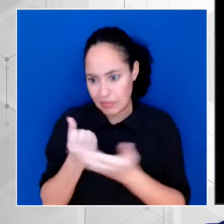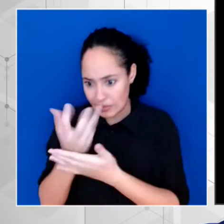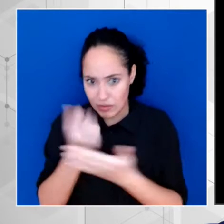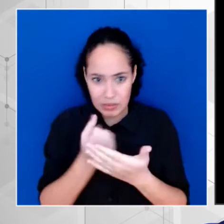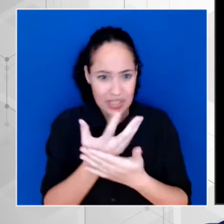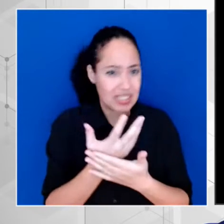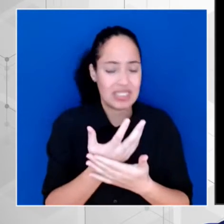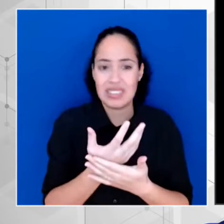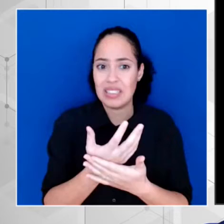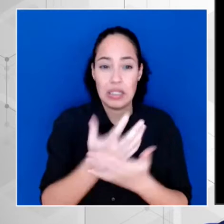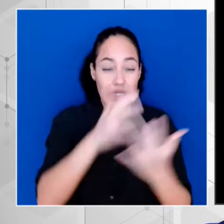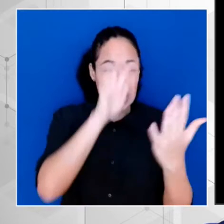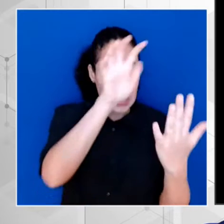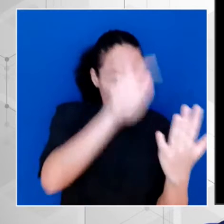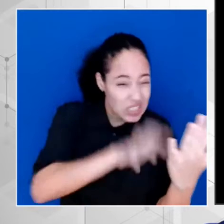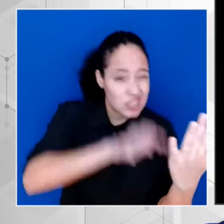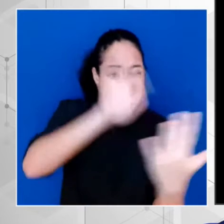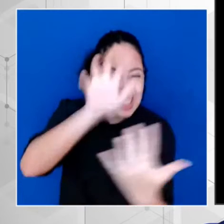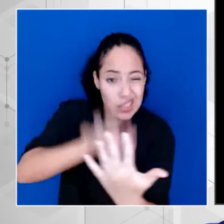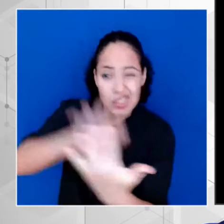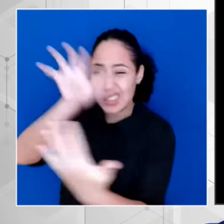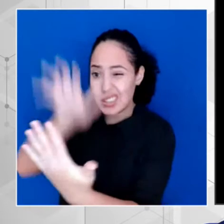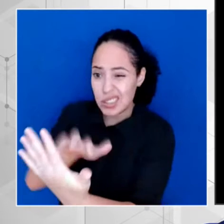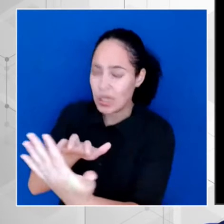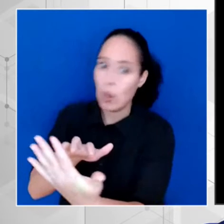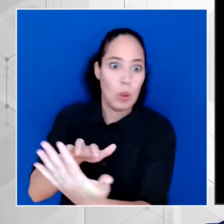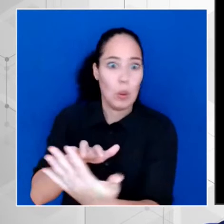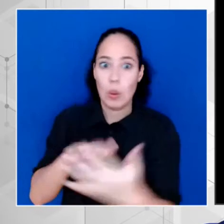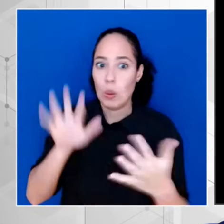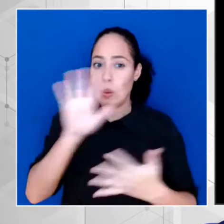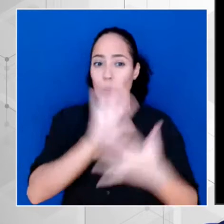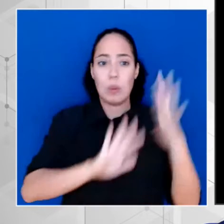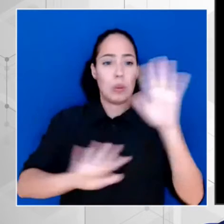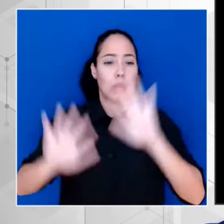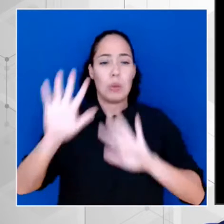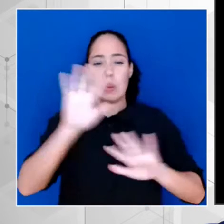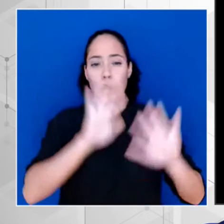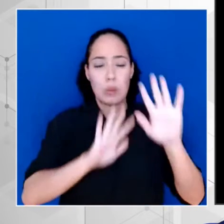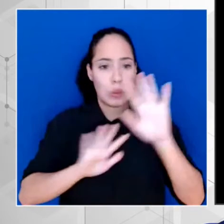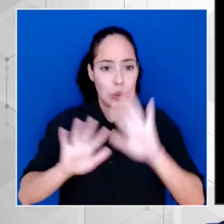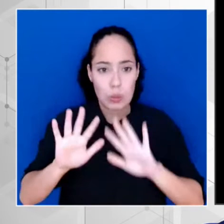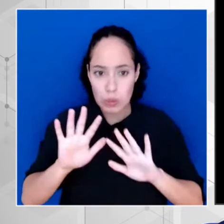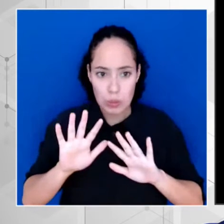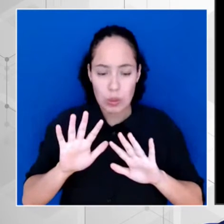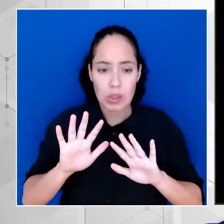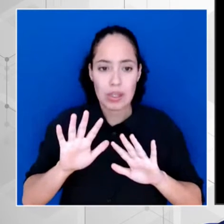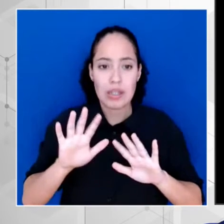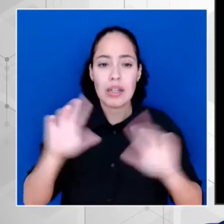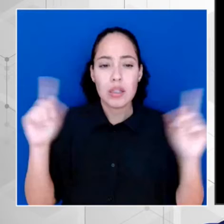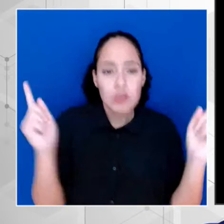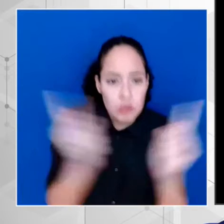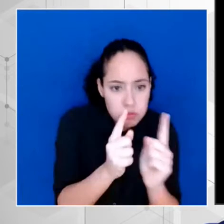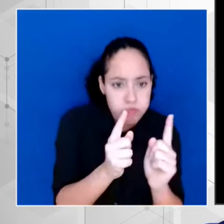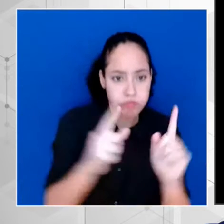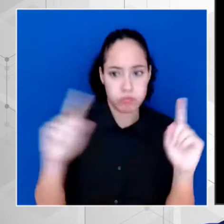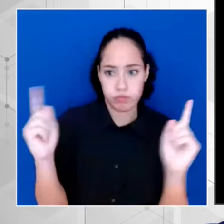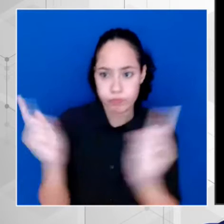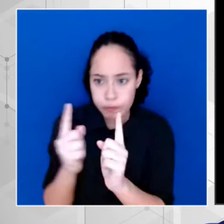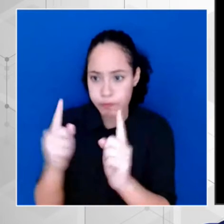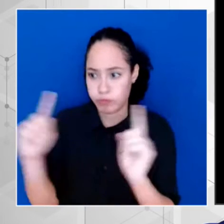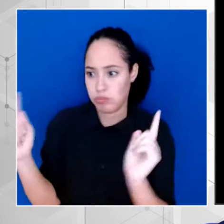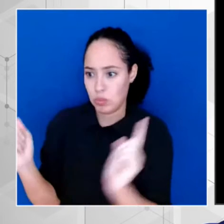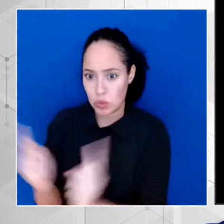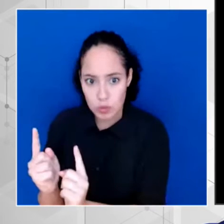but not too little. Highlight the important elements, but not too many of them. If you seem to